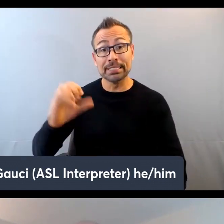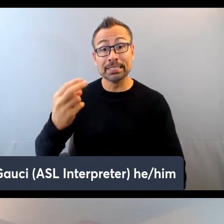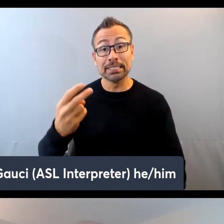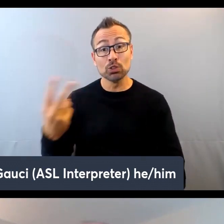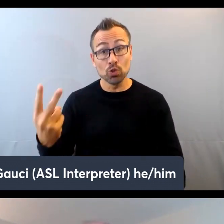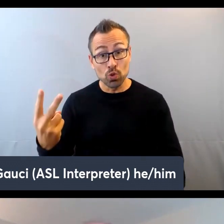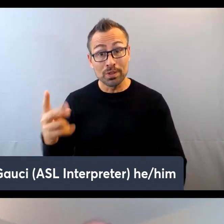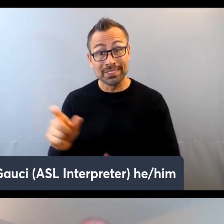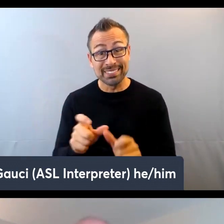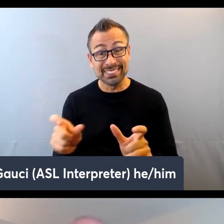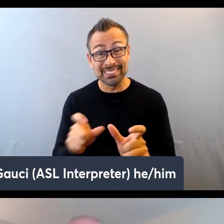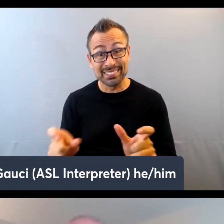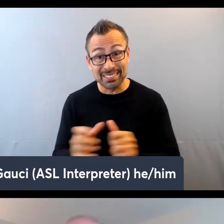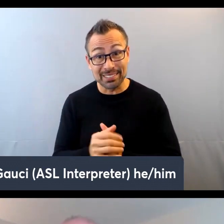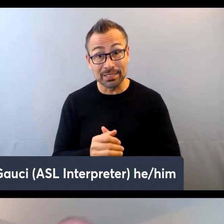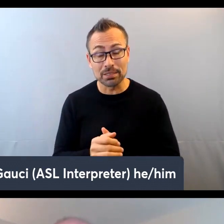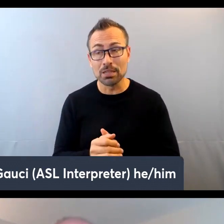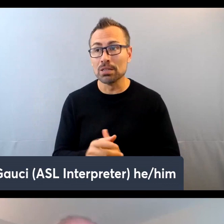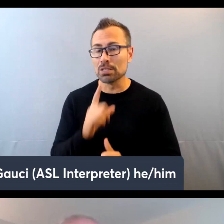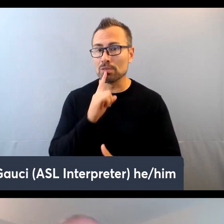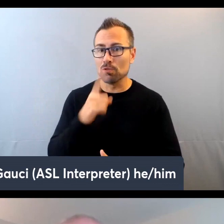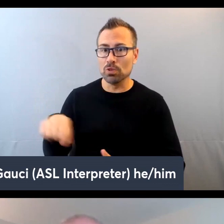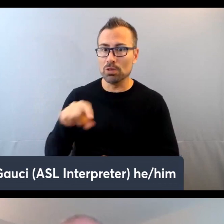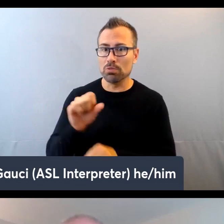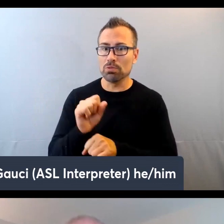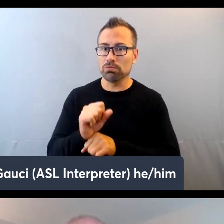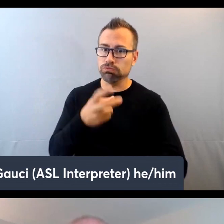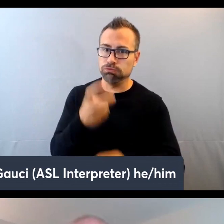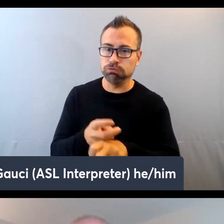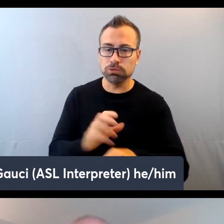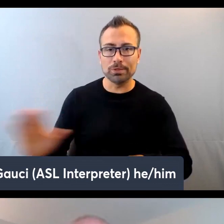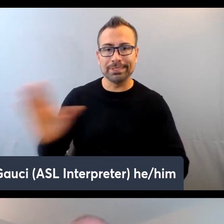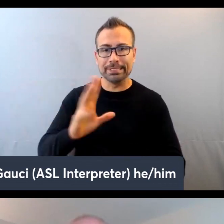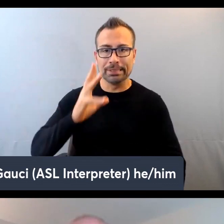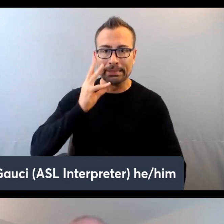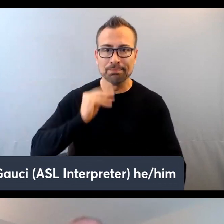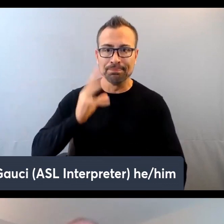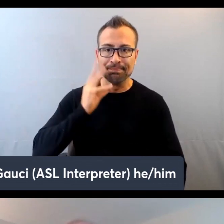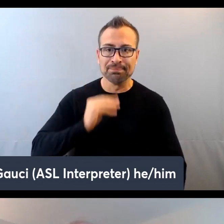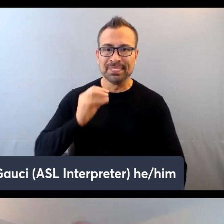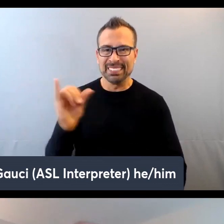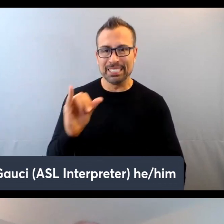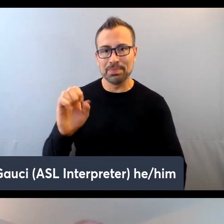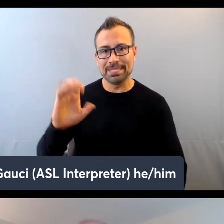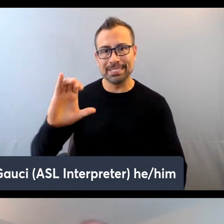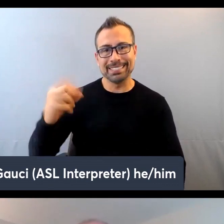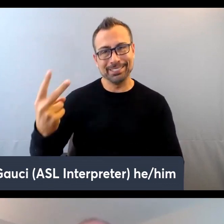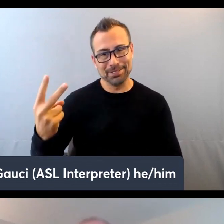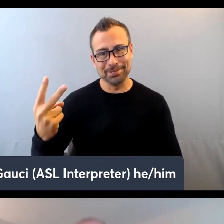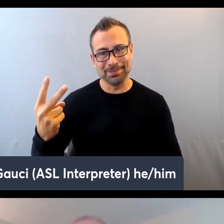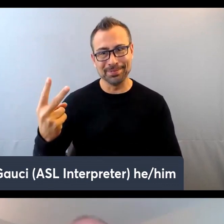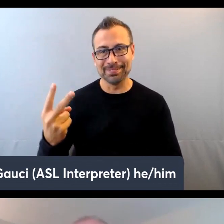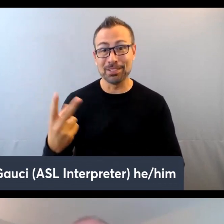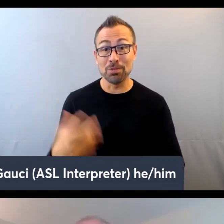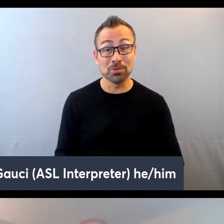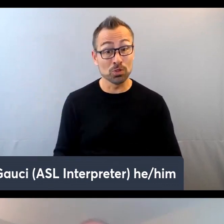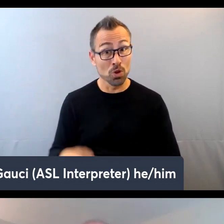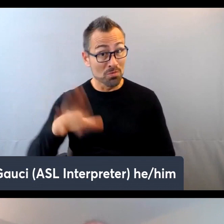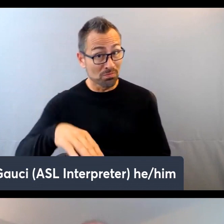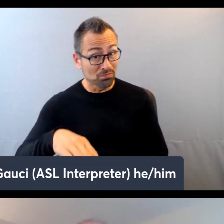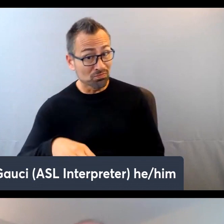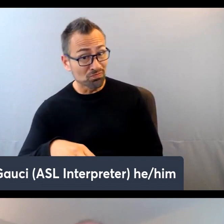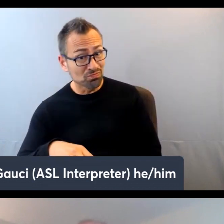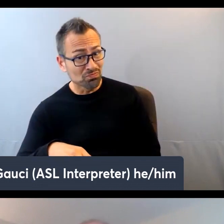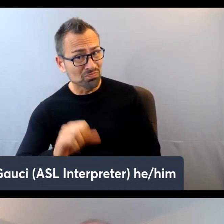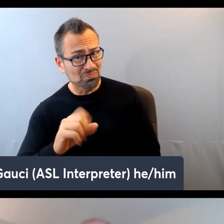hard to give you an EC2 experience. And so, yes, it is EC2. Just looks the same. Looks the same. I'm